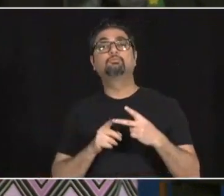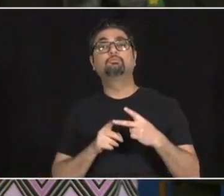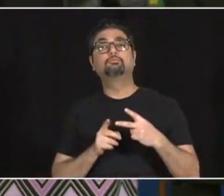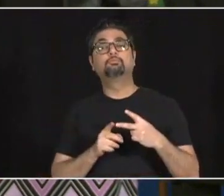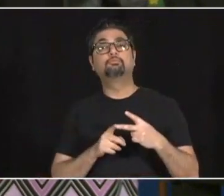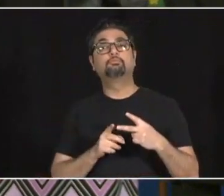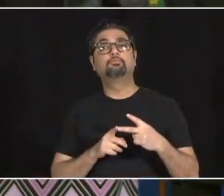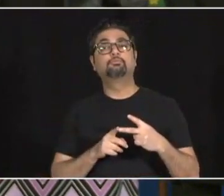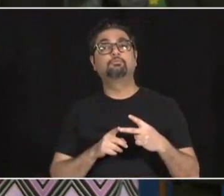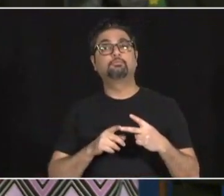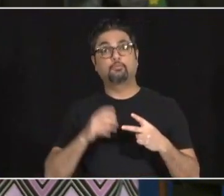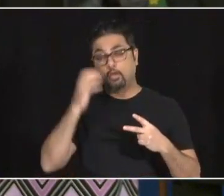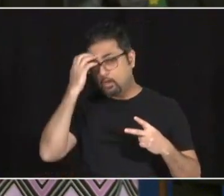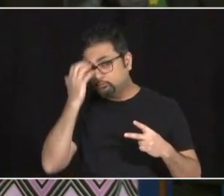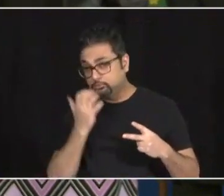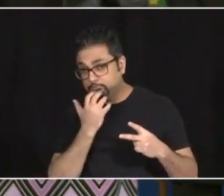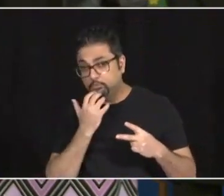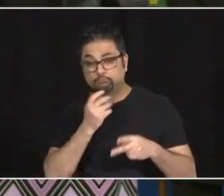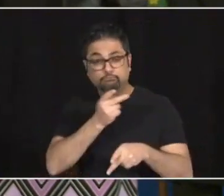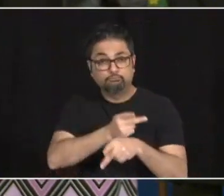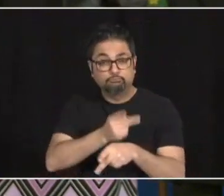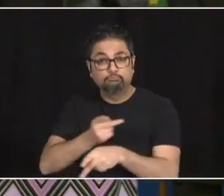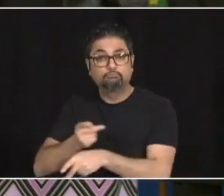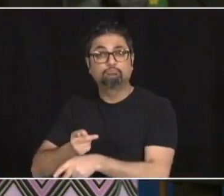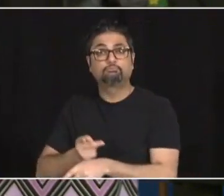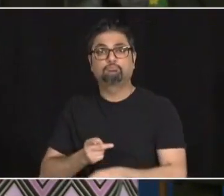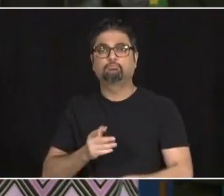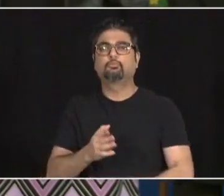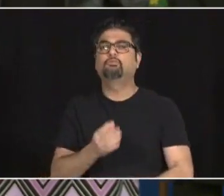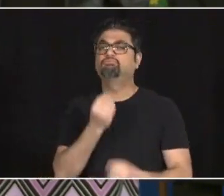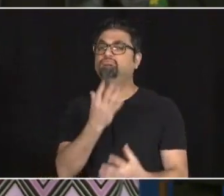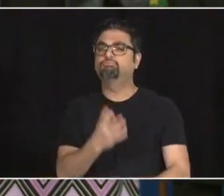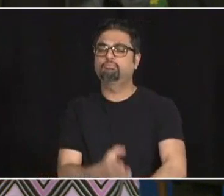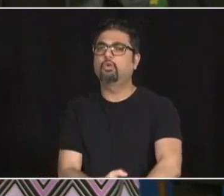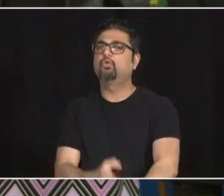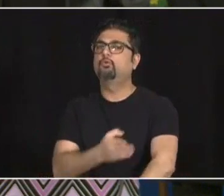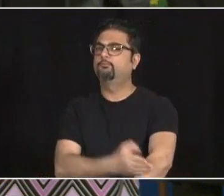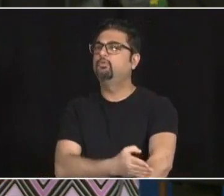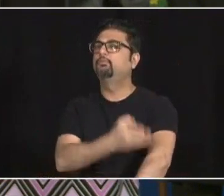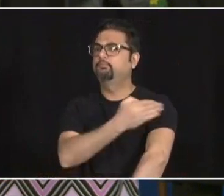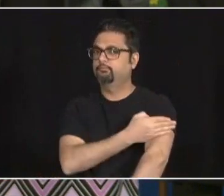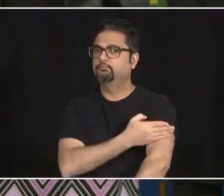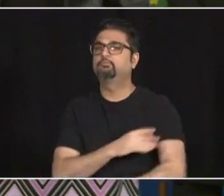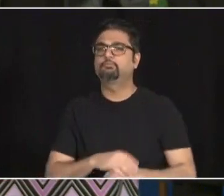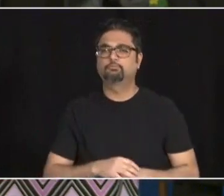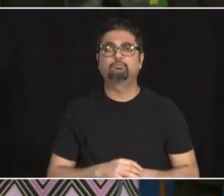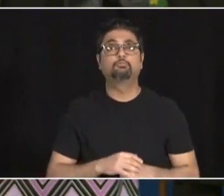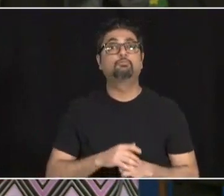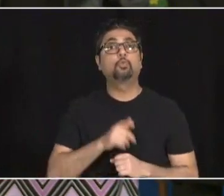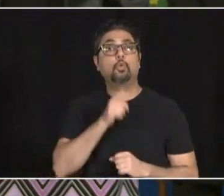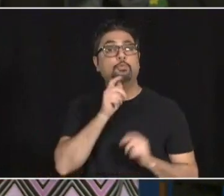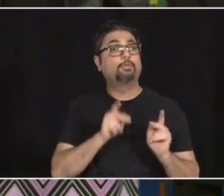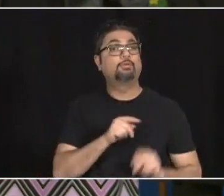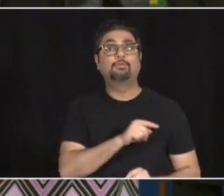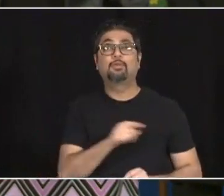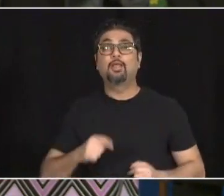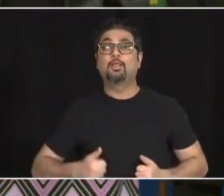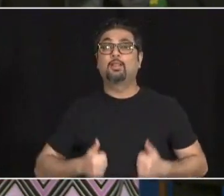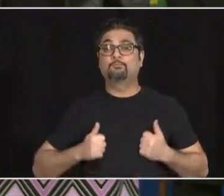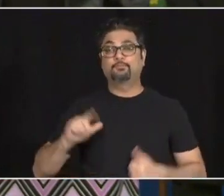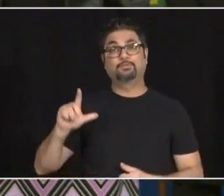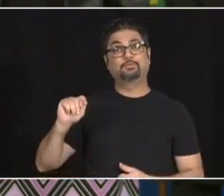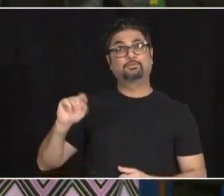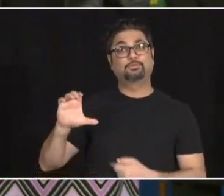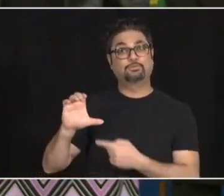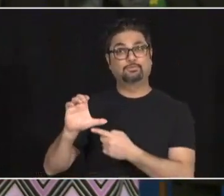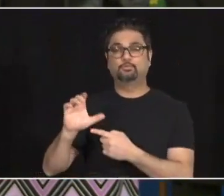to do their part when it comes to protecting the most vulnerable in long-term care homes, because we have a collective